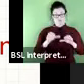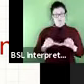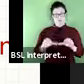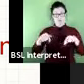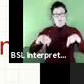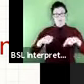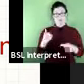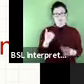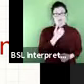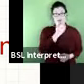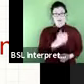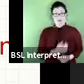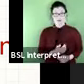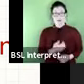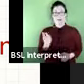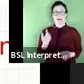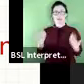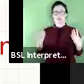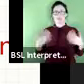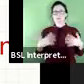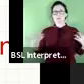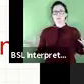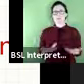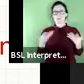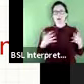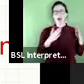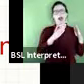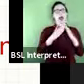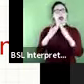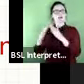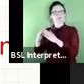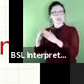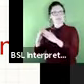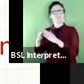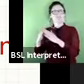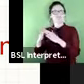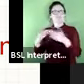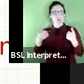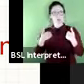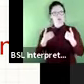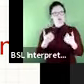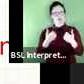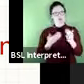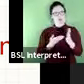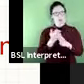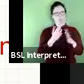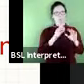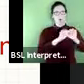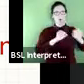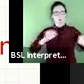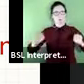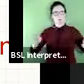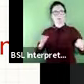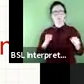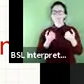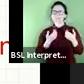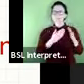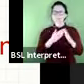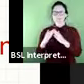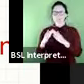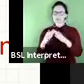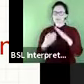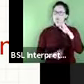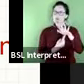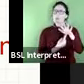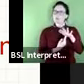is most prominent in housing wealth because housing property is the most important wealth